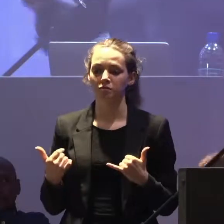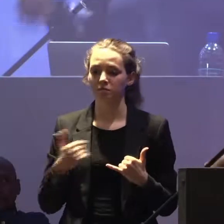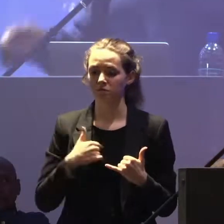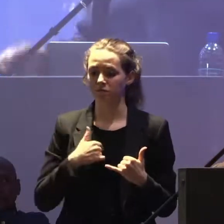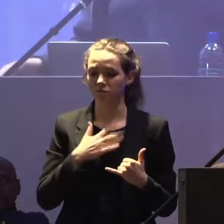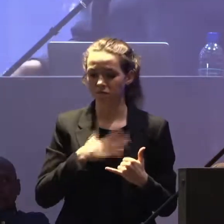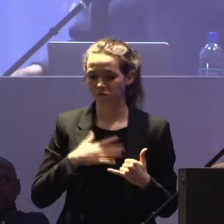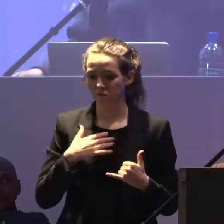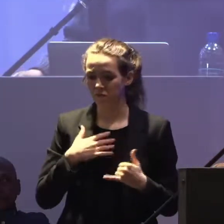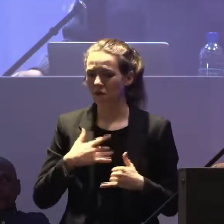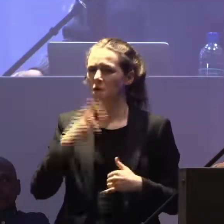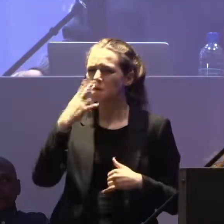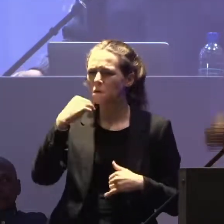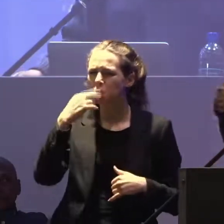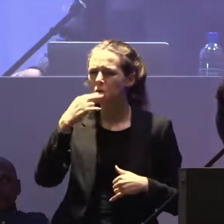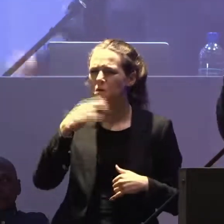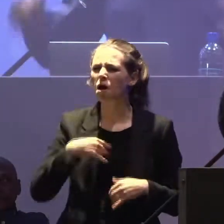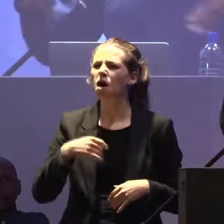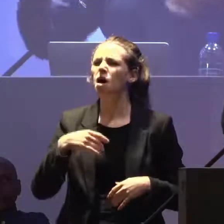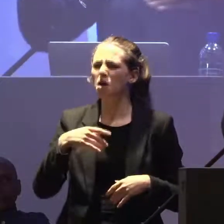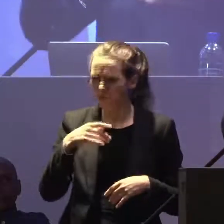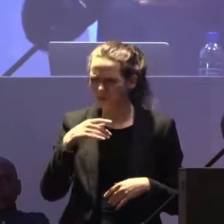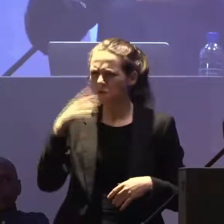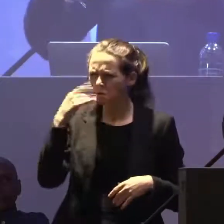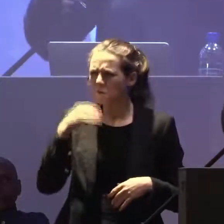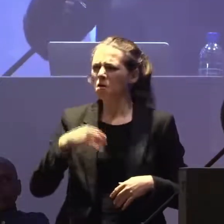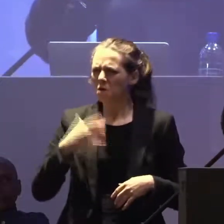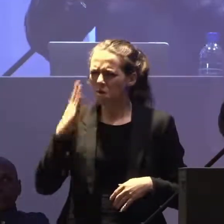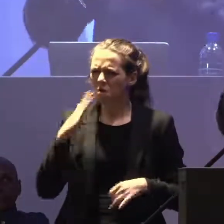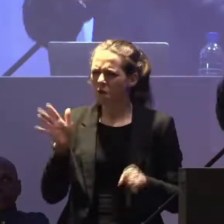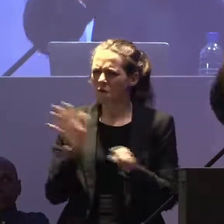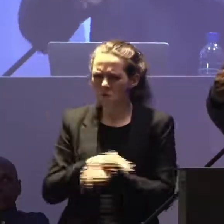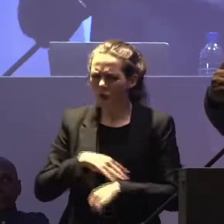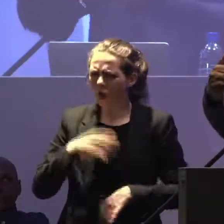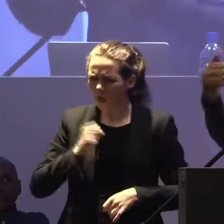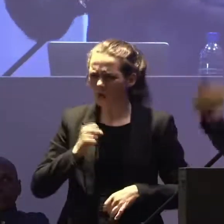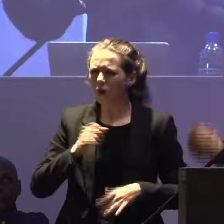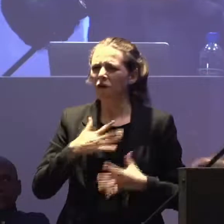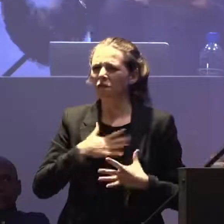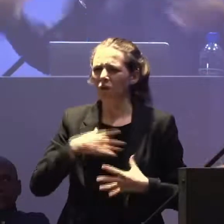I'm sneezing. You know the sneeze that comes, tia, tia, tia, tia.